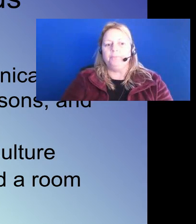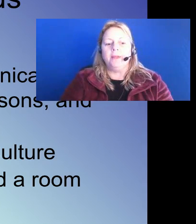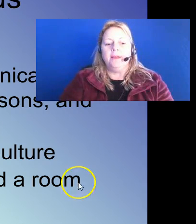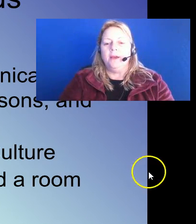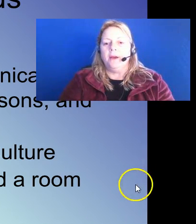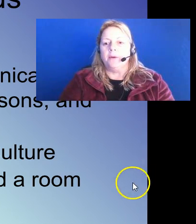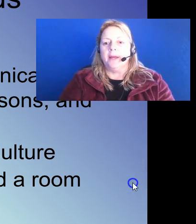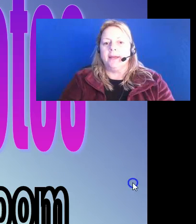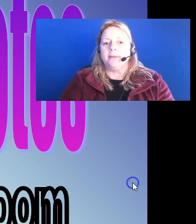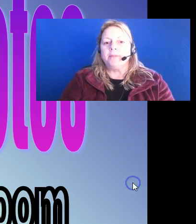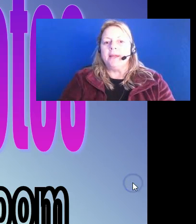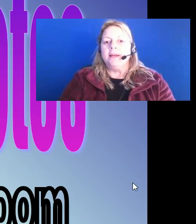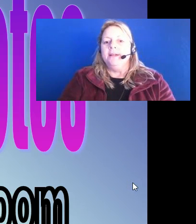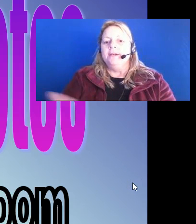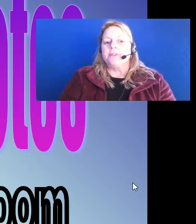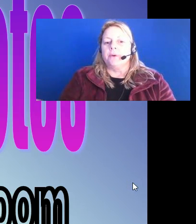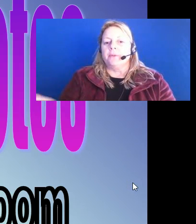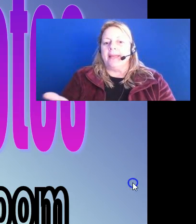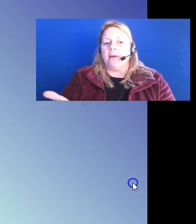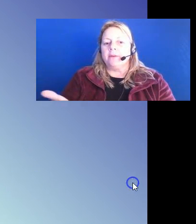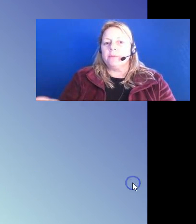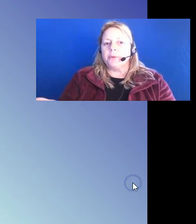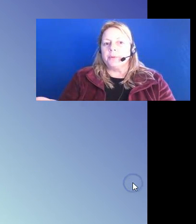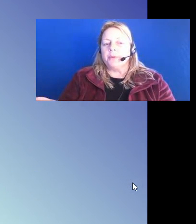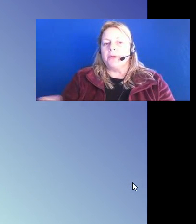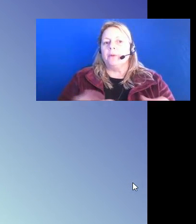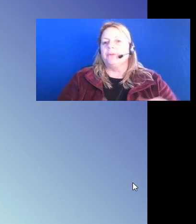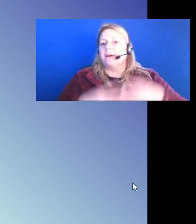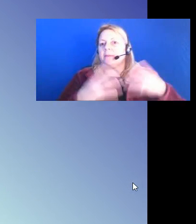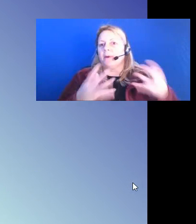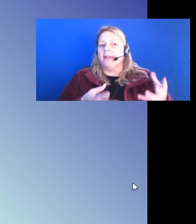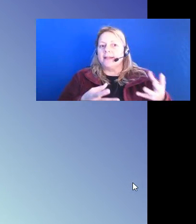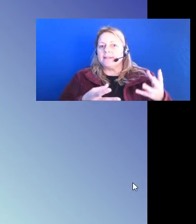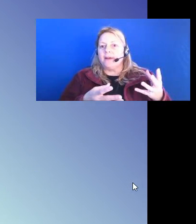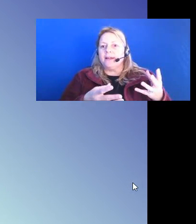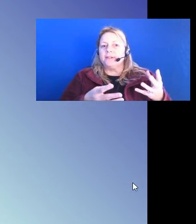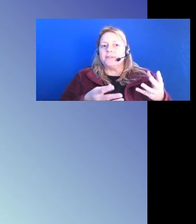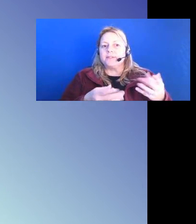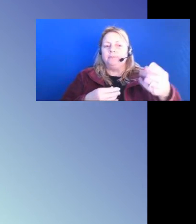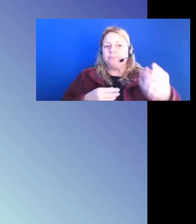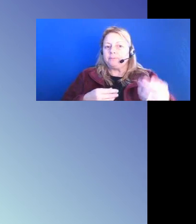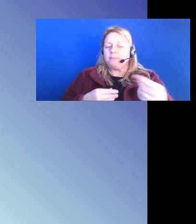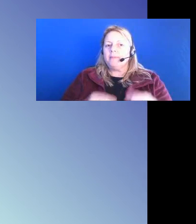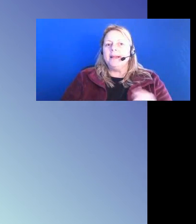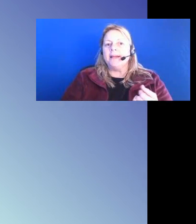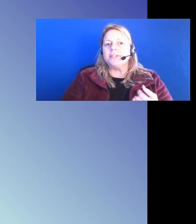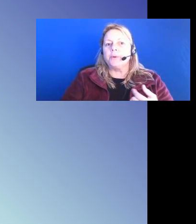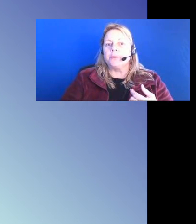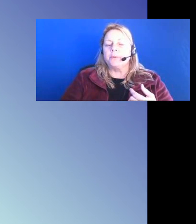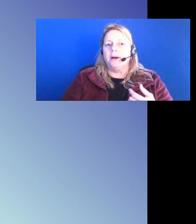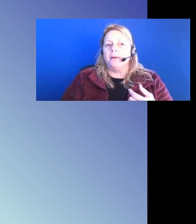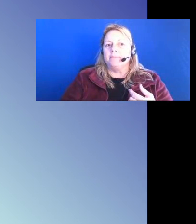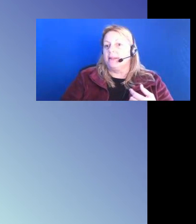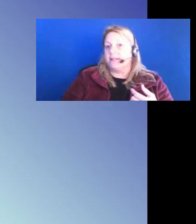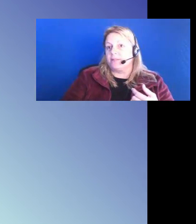room. Okay, so the layout of a room, we'll talk about classifiers. I